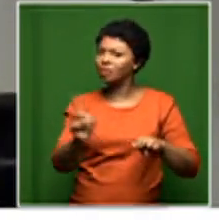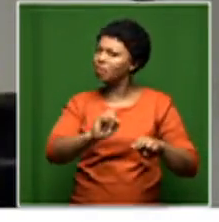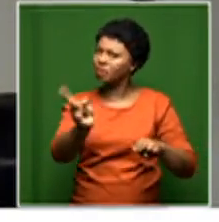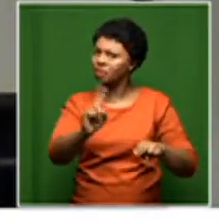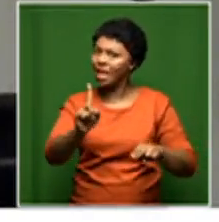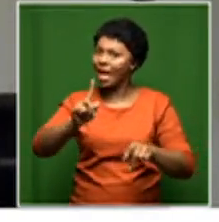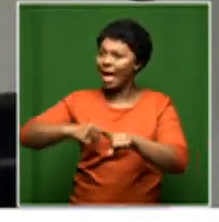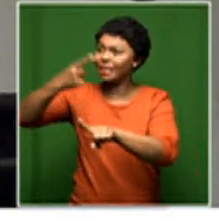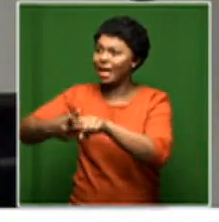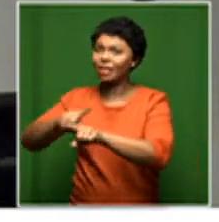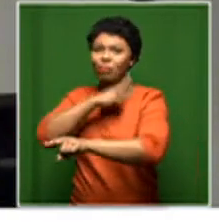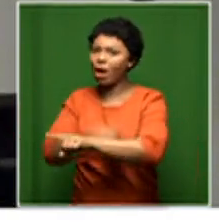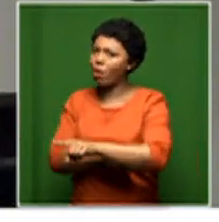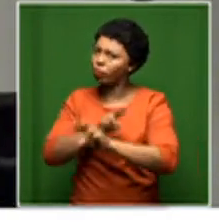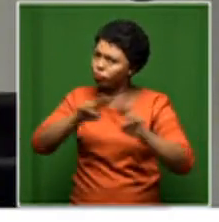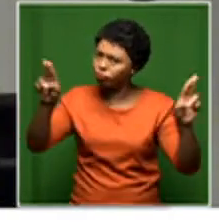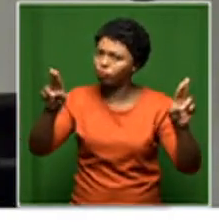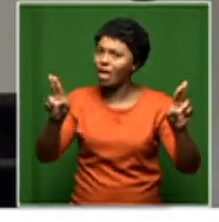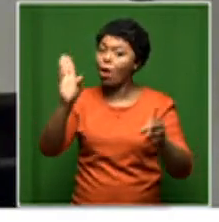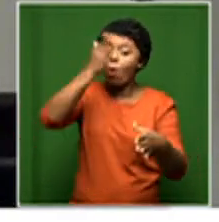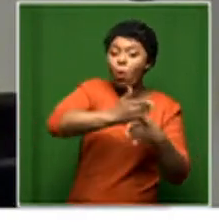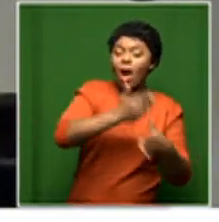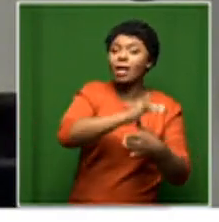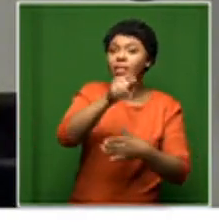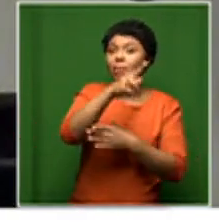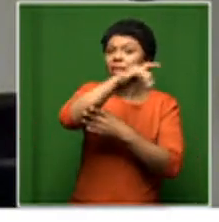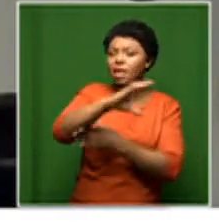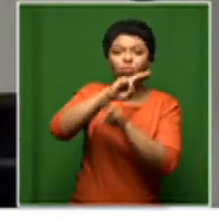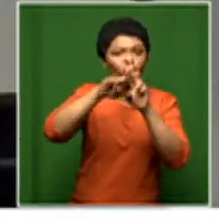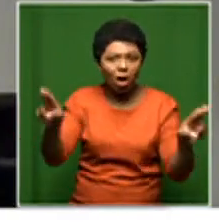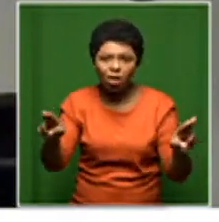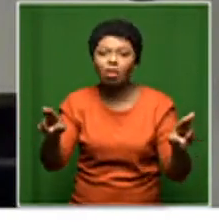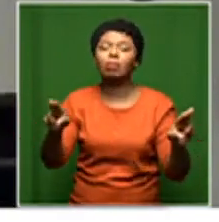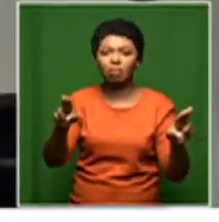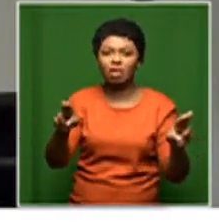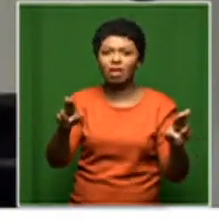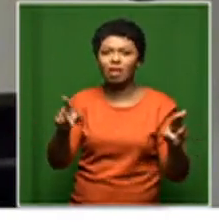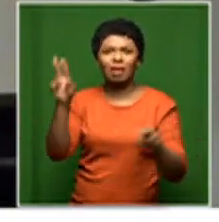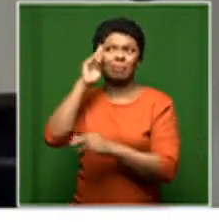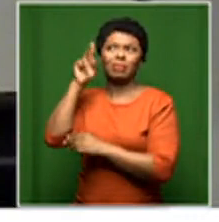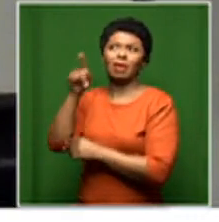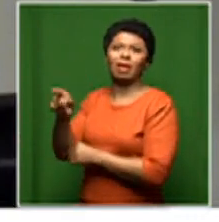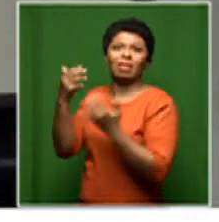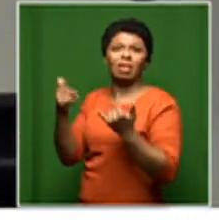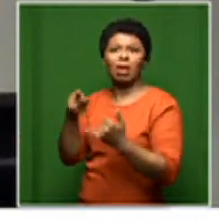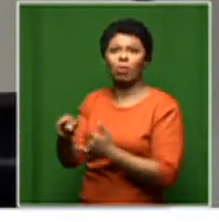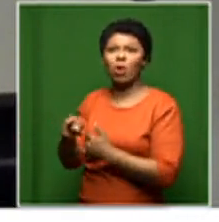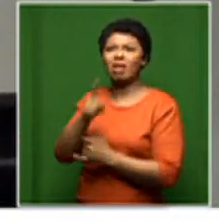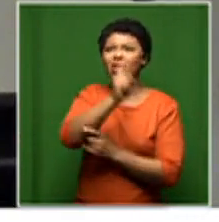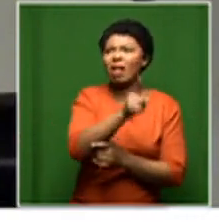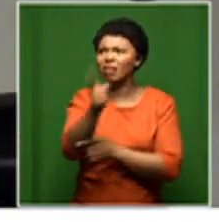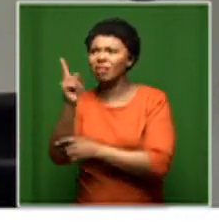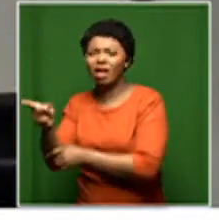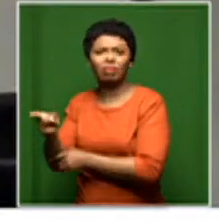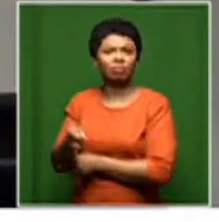he doesn't have any executive powers, he doesn't work at the JPC. To imagine him walking into JPC and giving anybody instructions is